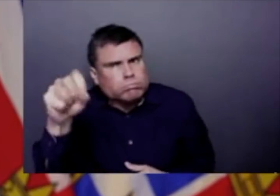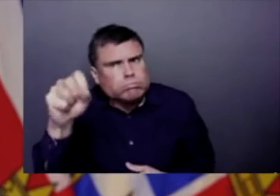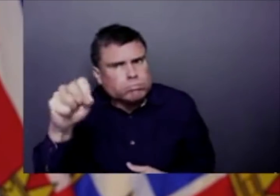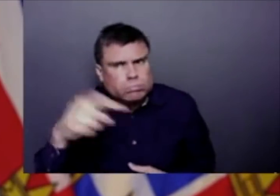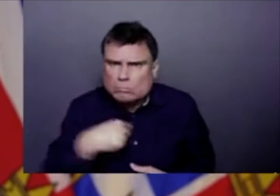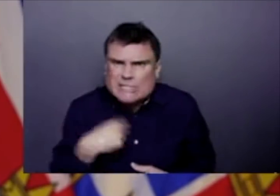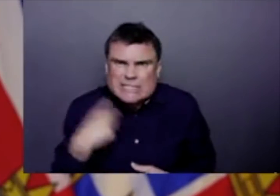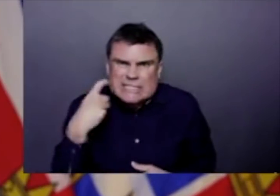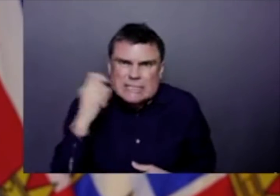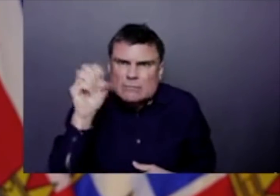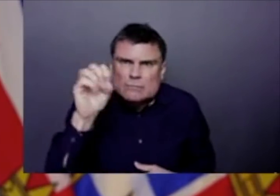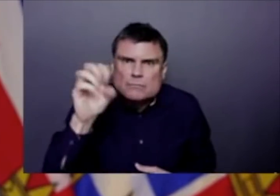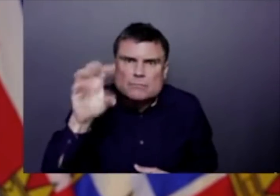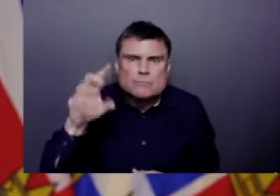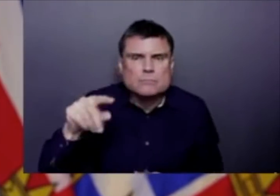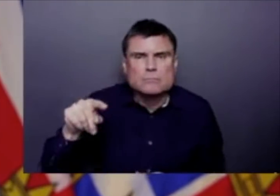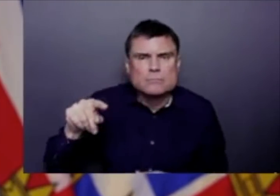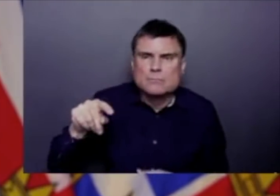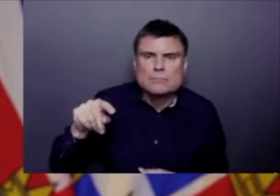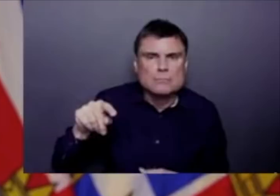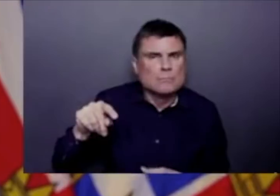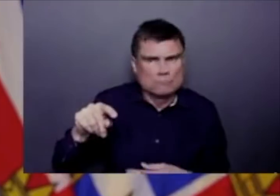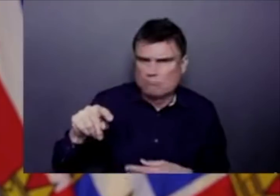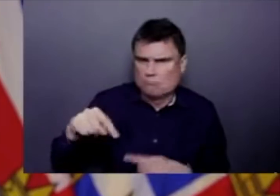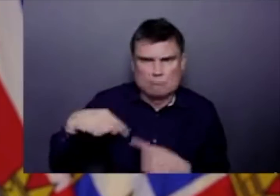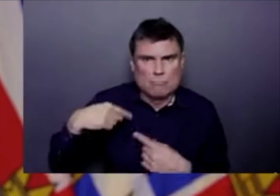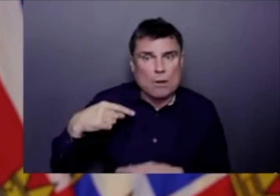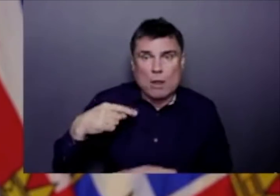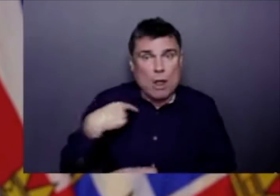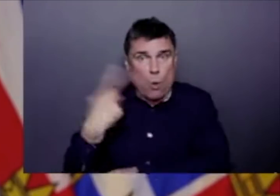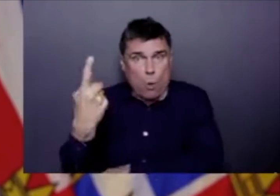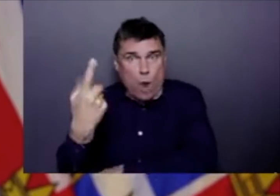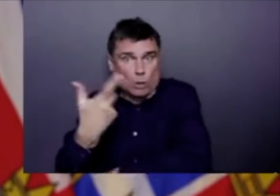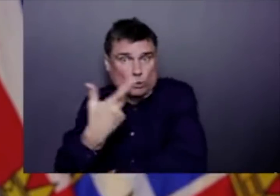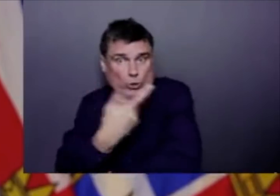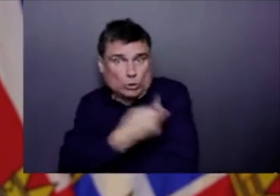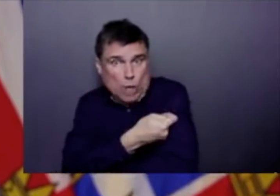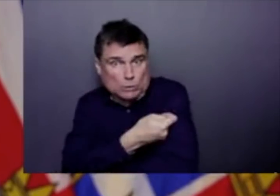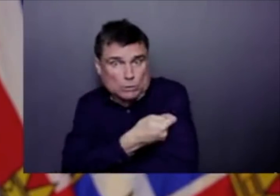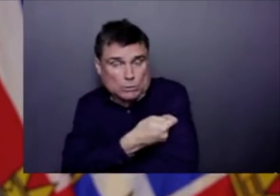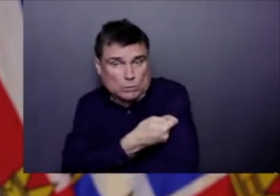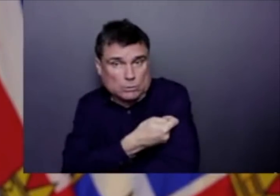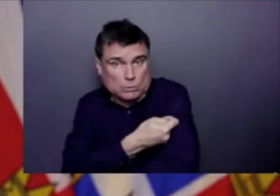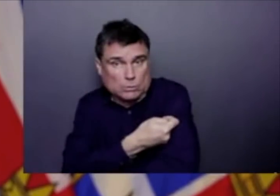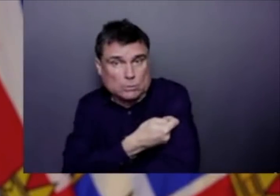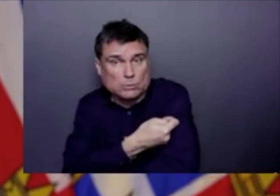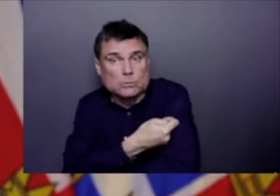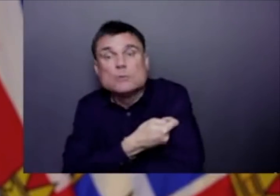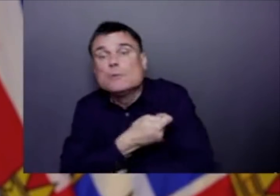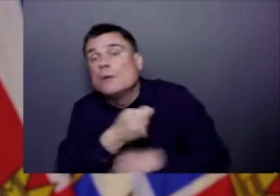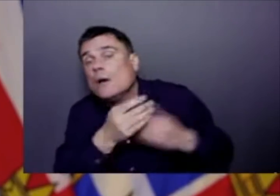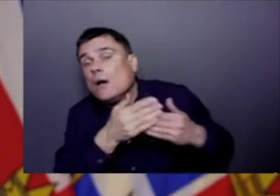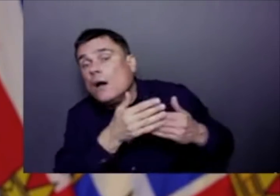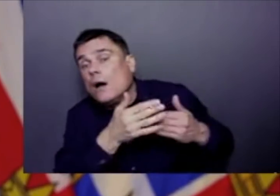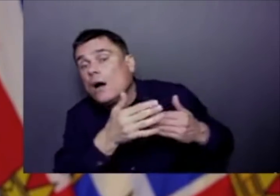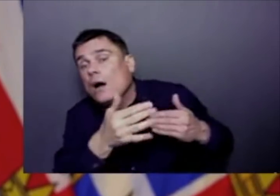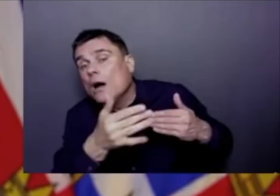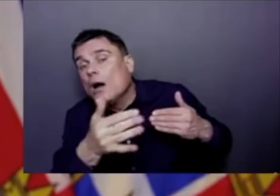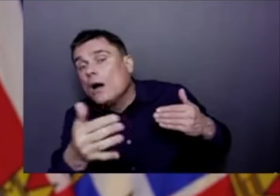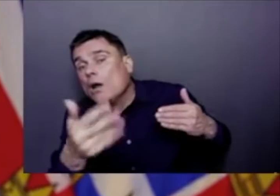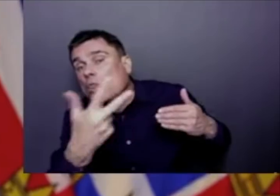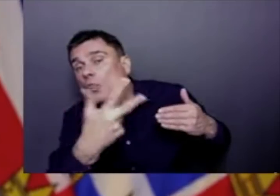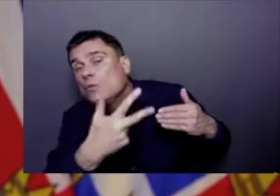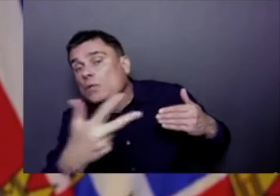have very high vaccine effectiveness within 2 weeks of the first dose, upwards of 80% for both of these